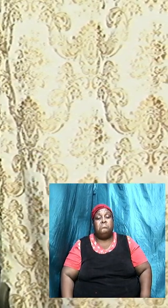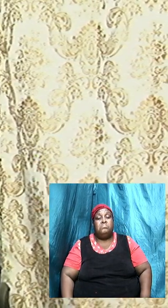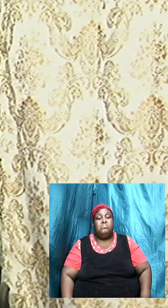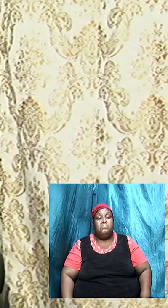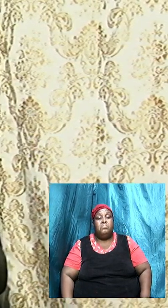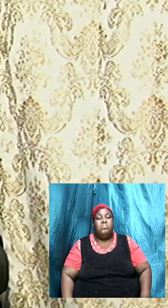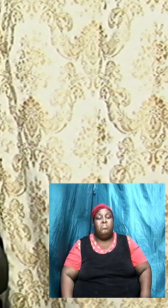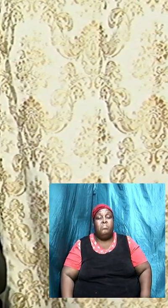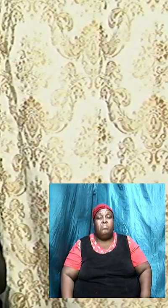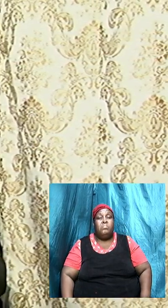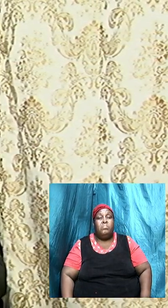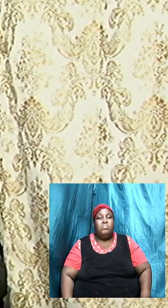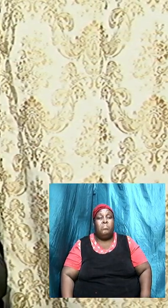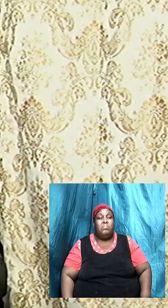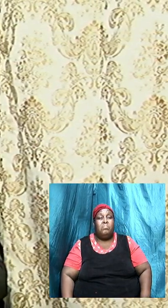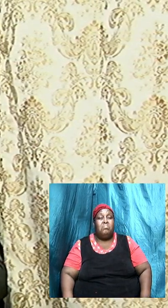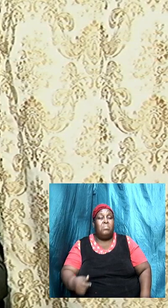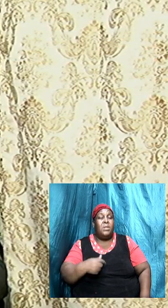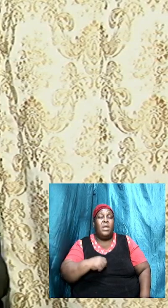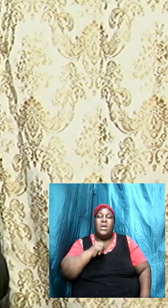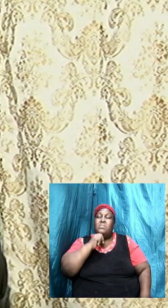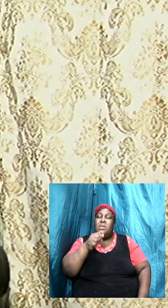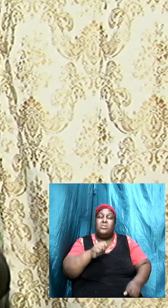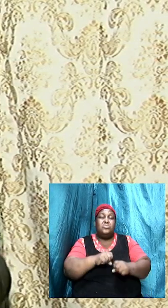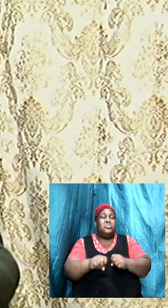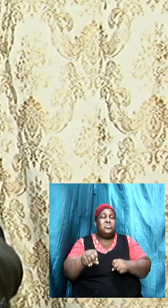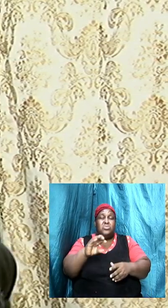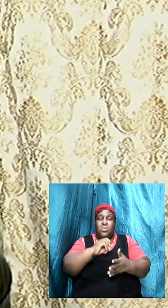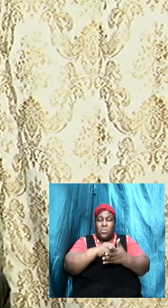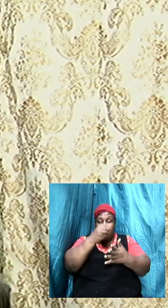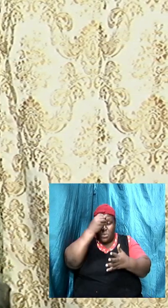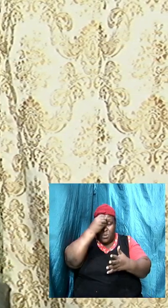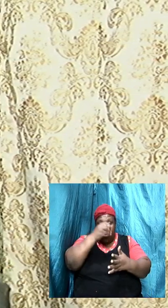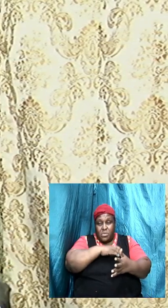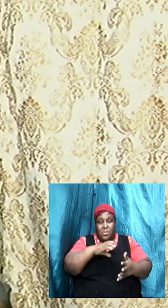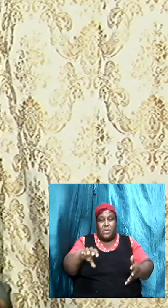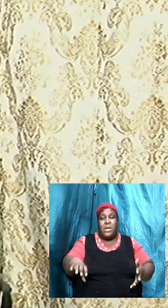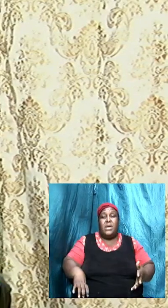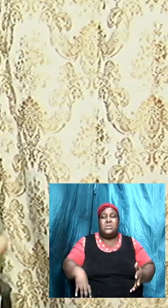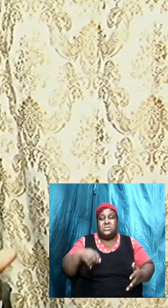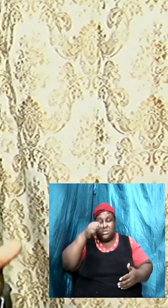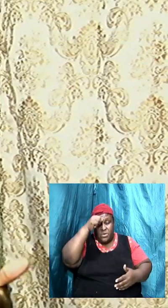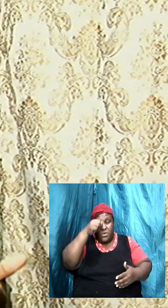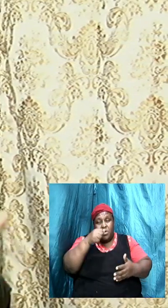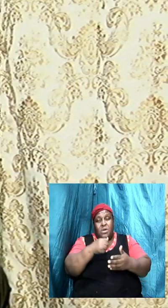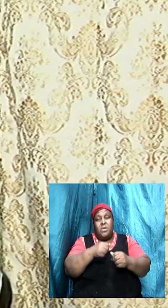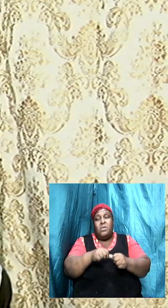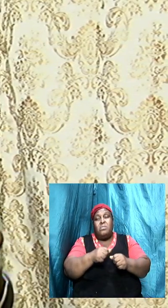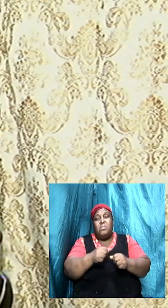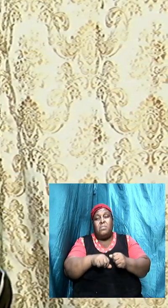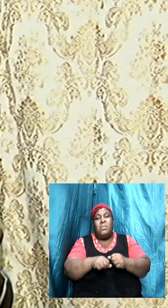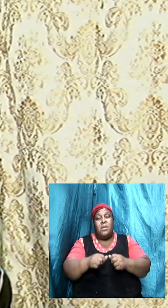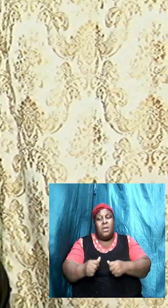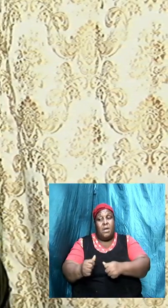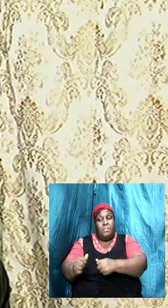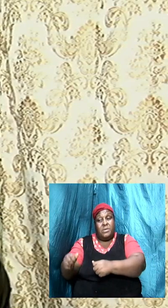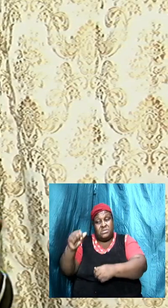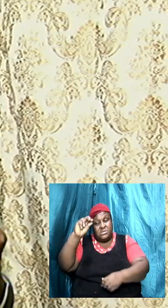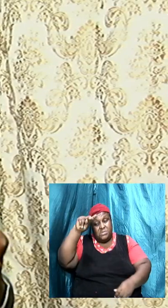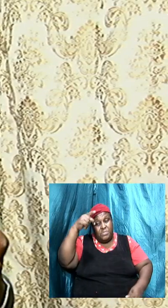But I have not so learned Christ. I remember the Bible says that the Apostle Paul had